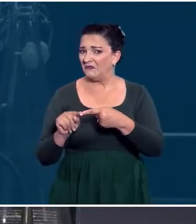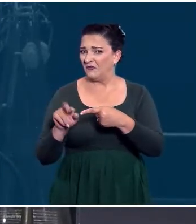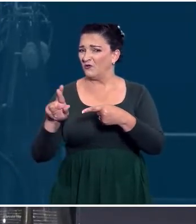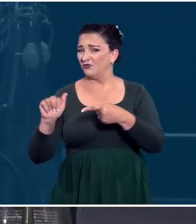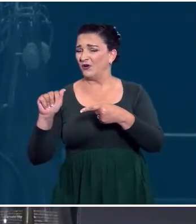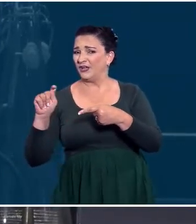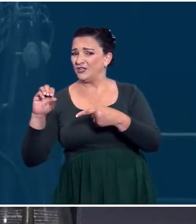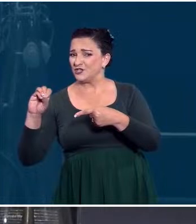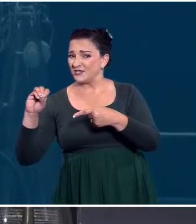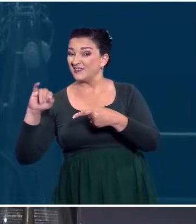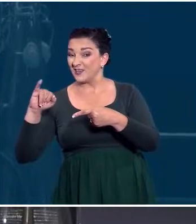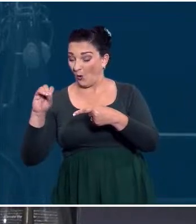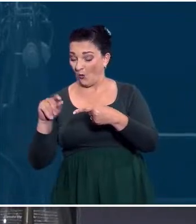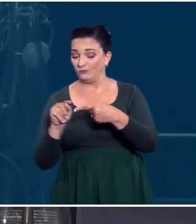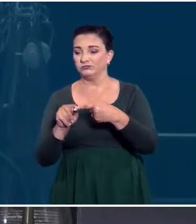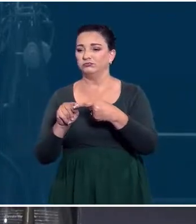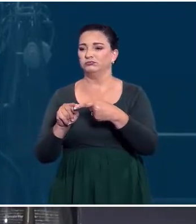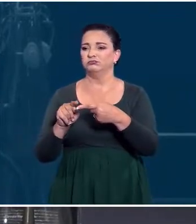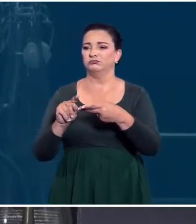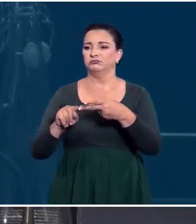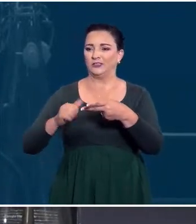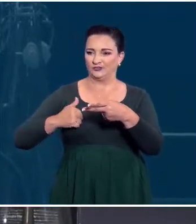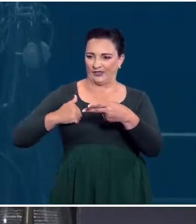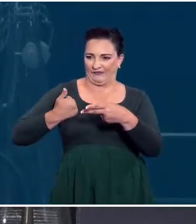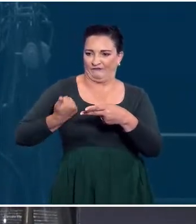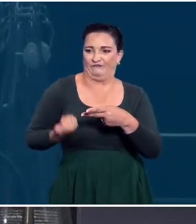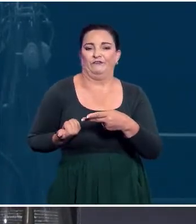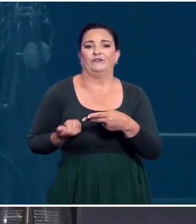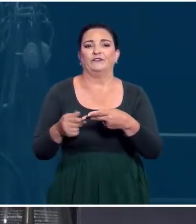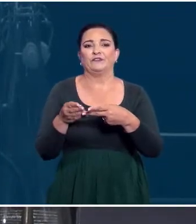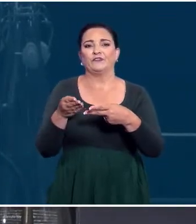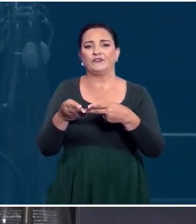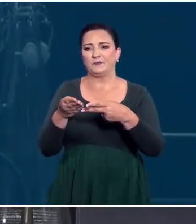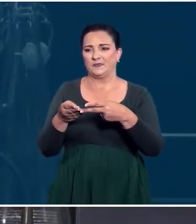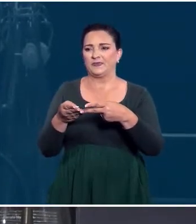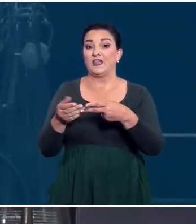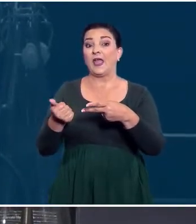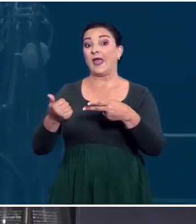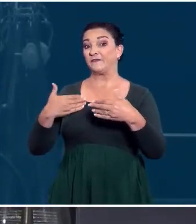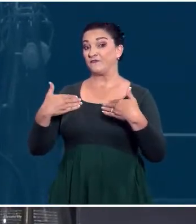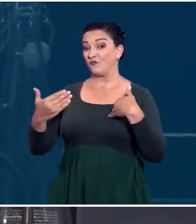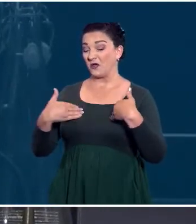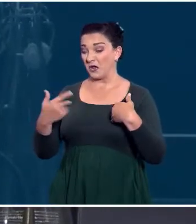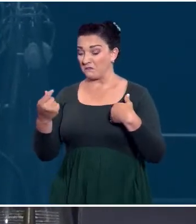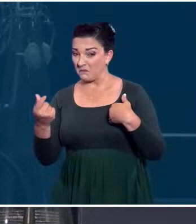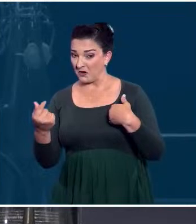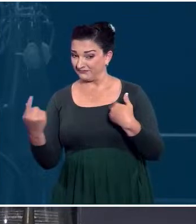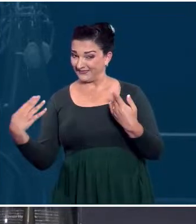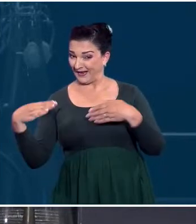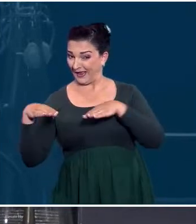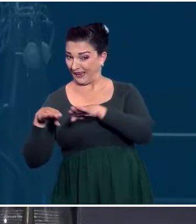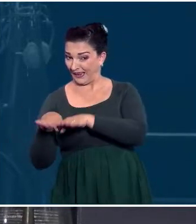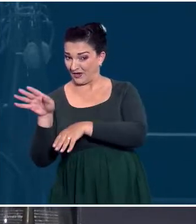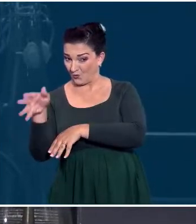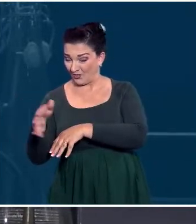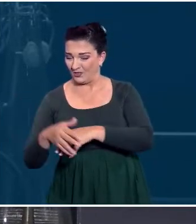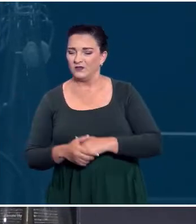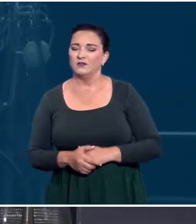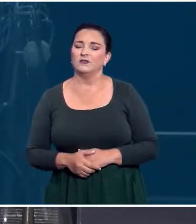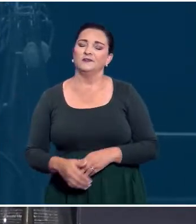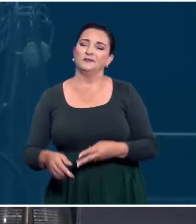differences about whether you get alignment with admin prices and